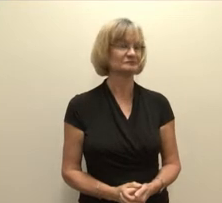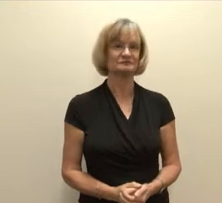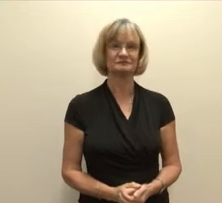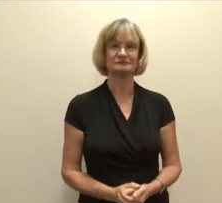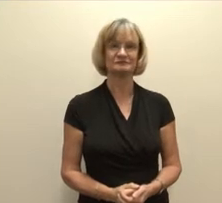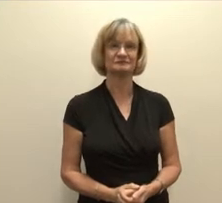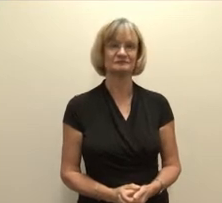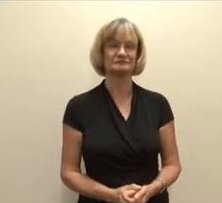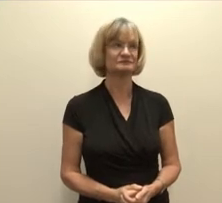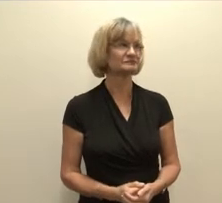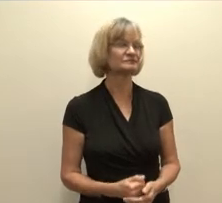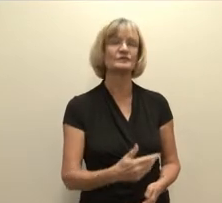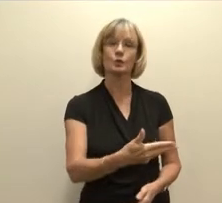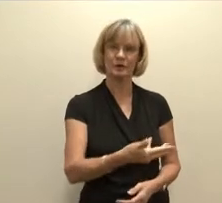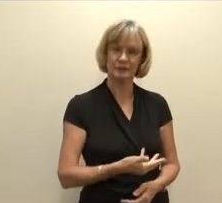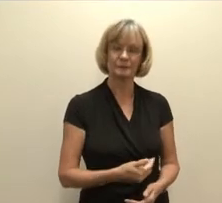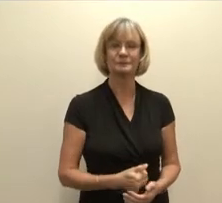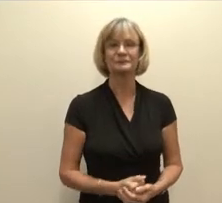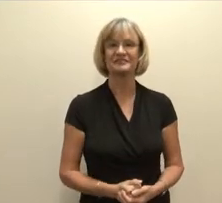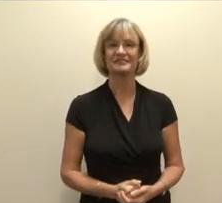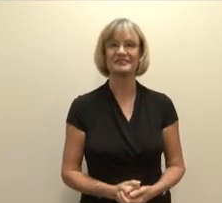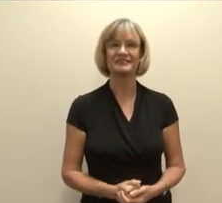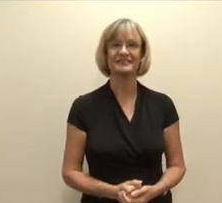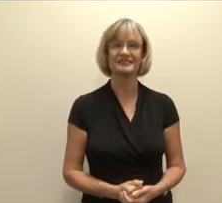Mr. Alford, welcome.